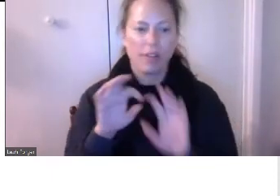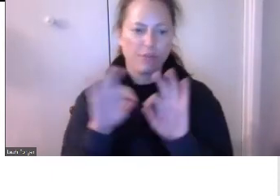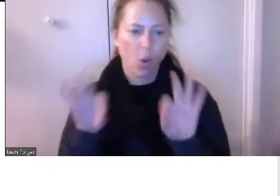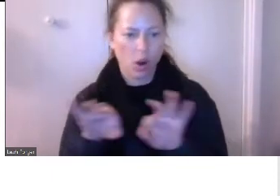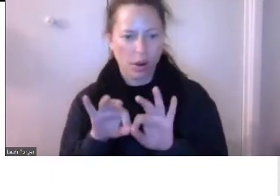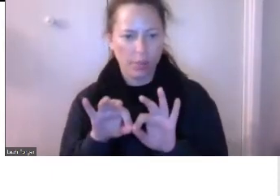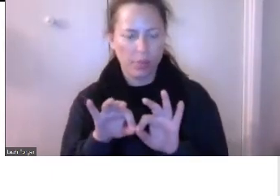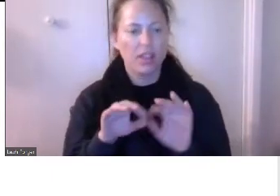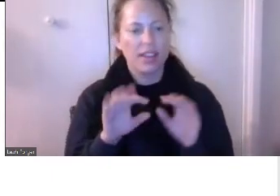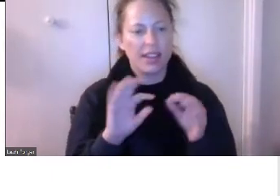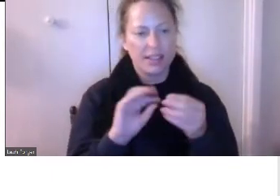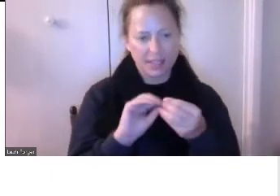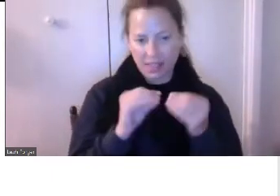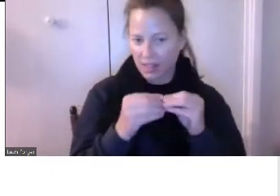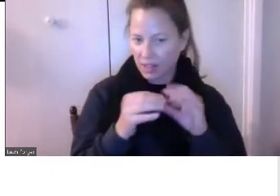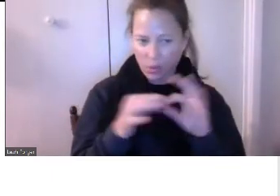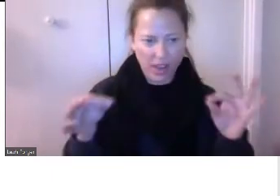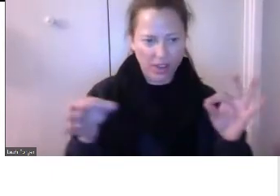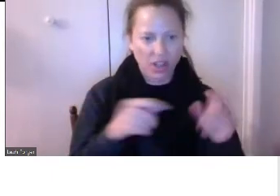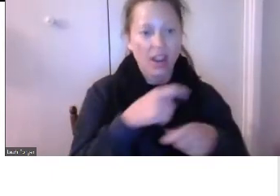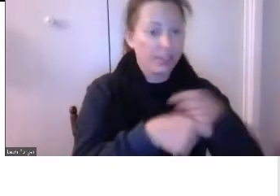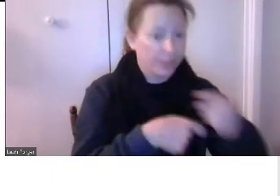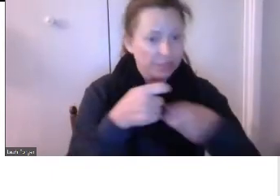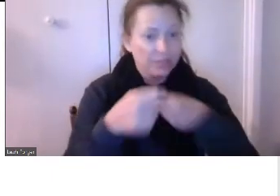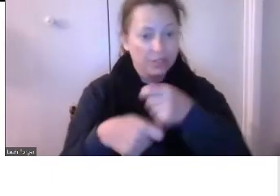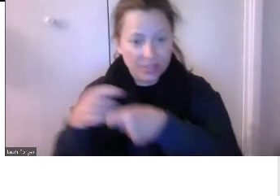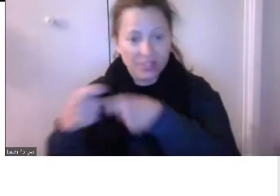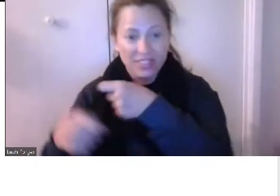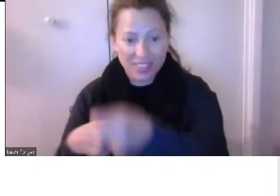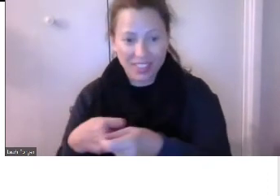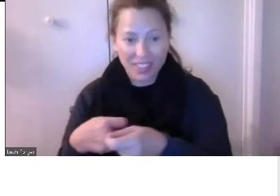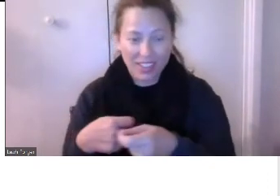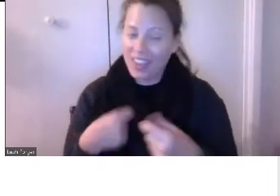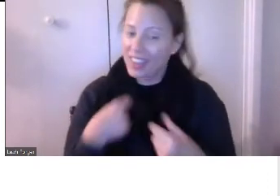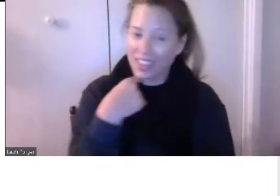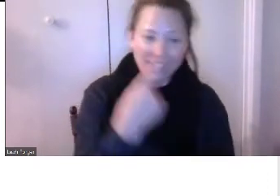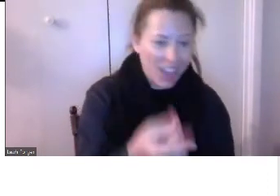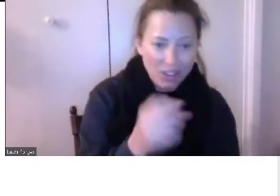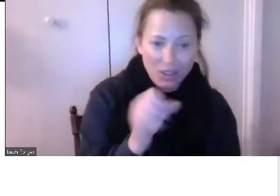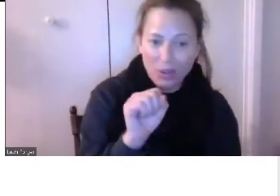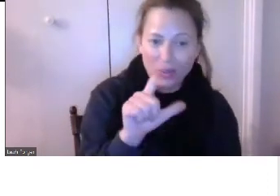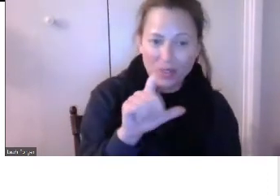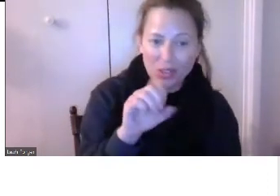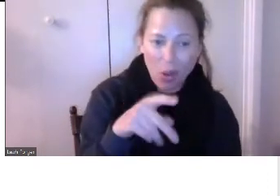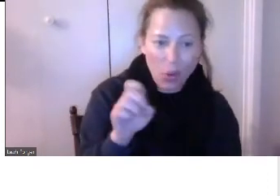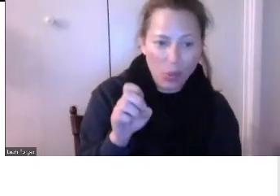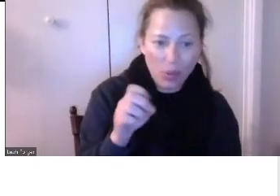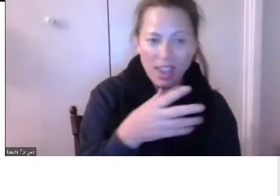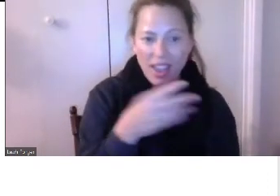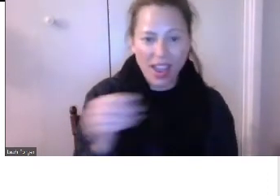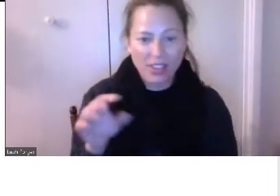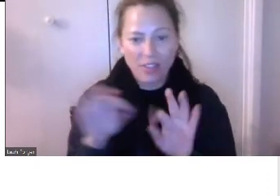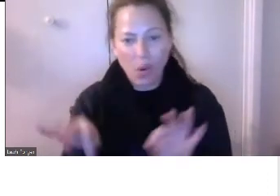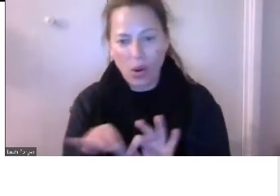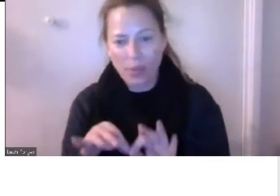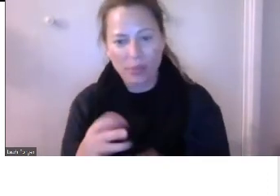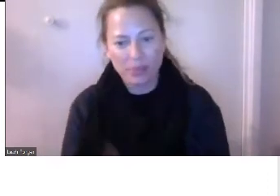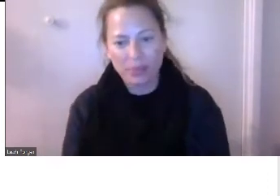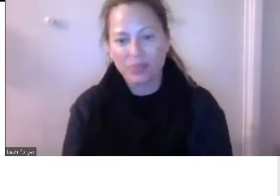Because they give you a point and they give you a slope. Hello, point slope form. Pretty